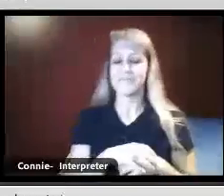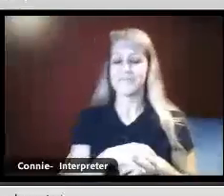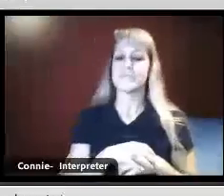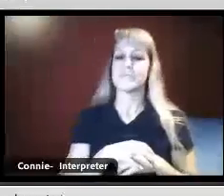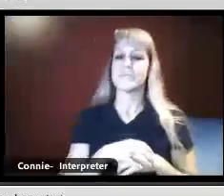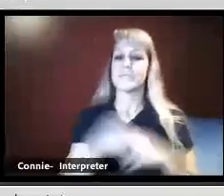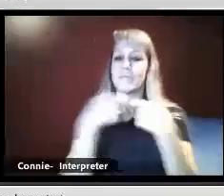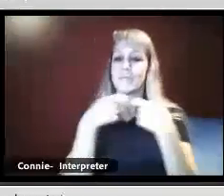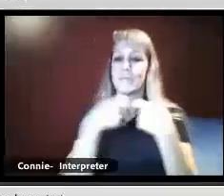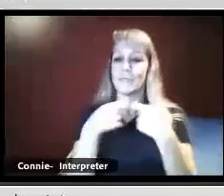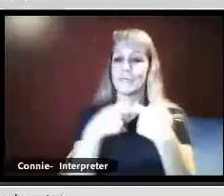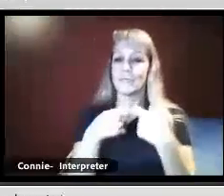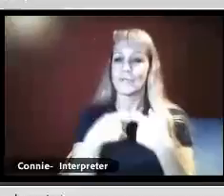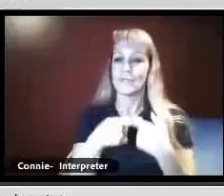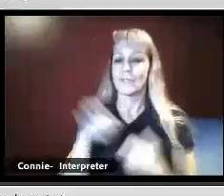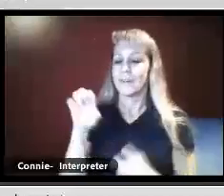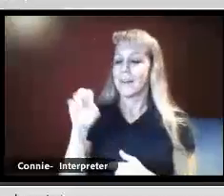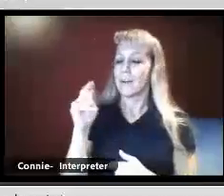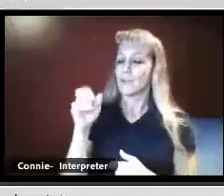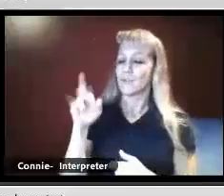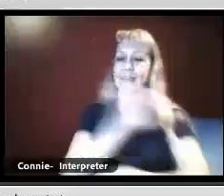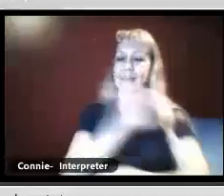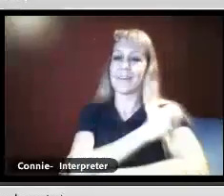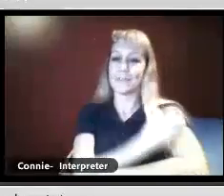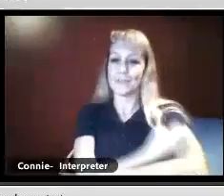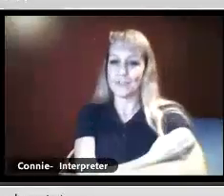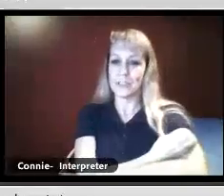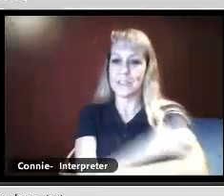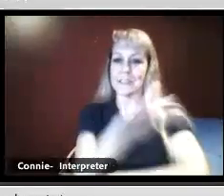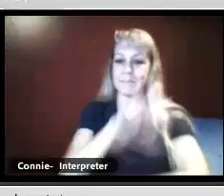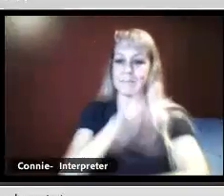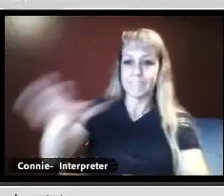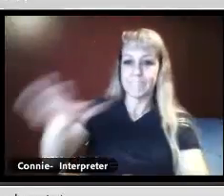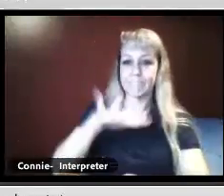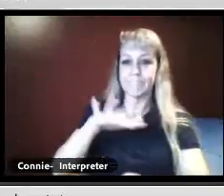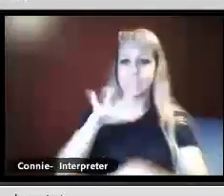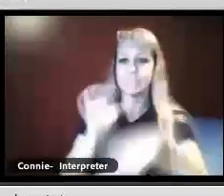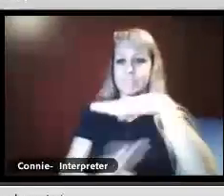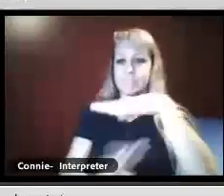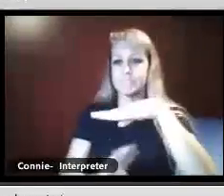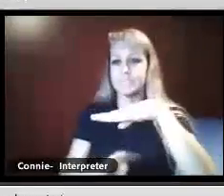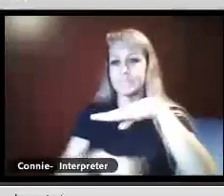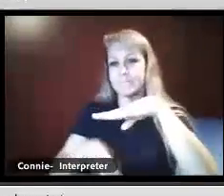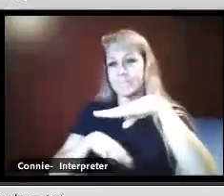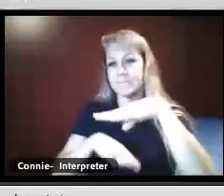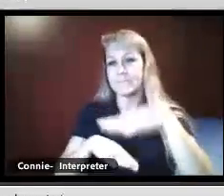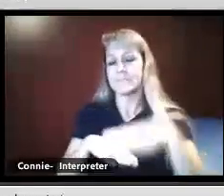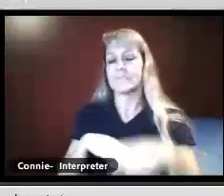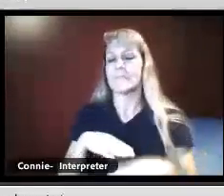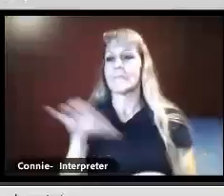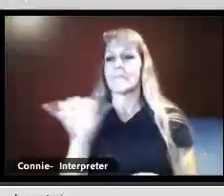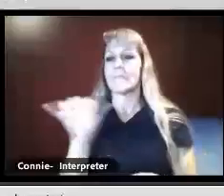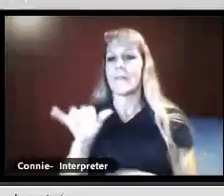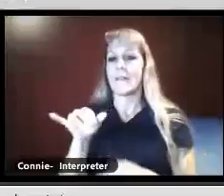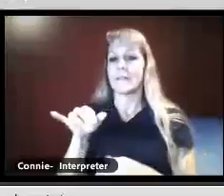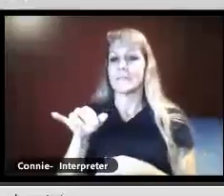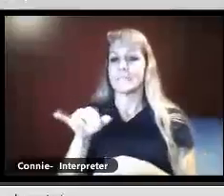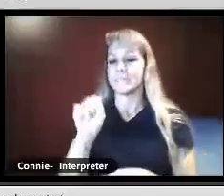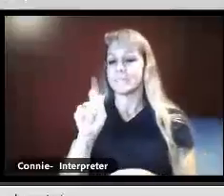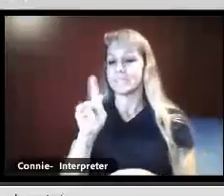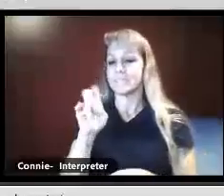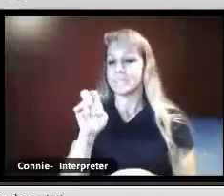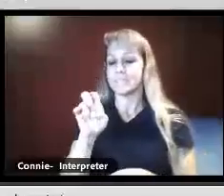skate energy skate basics. So we have what looks like a skateboard park and a simulation